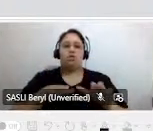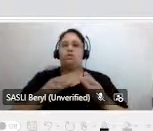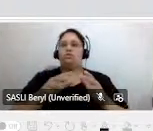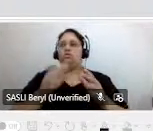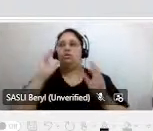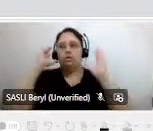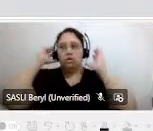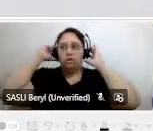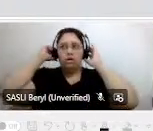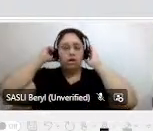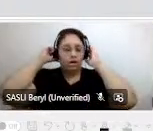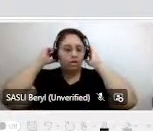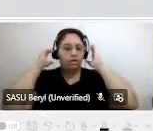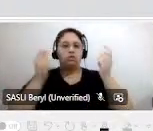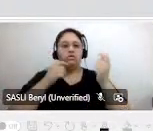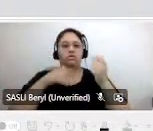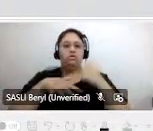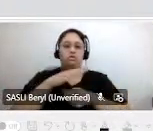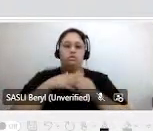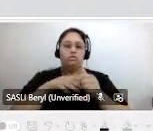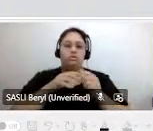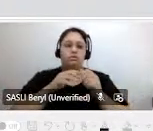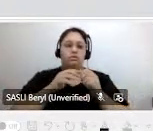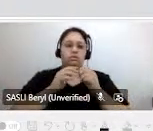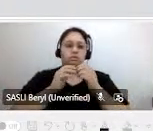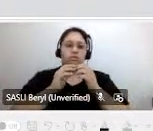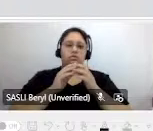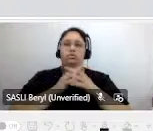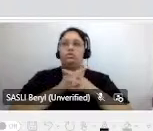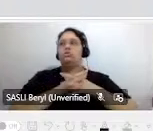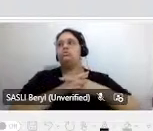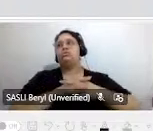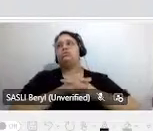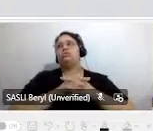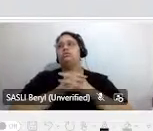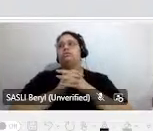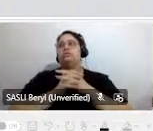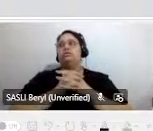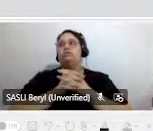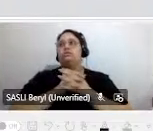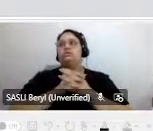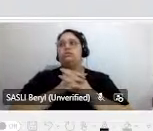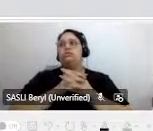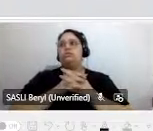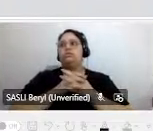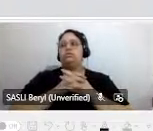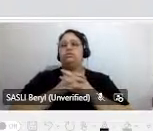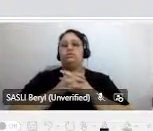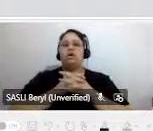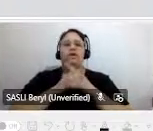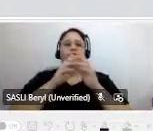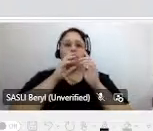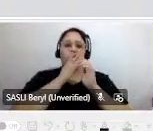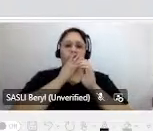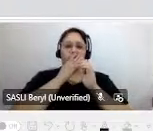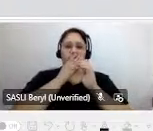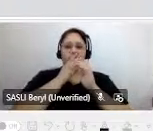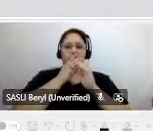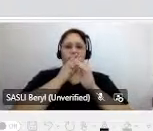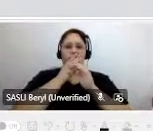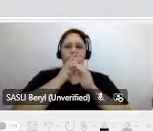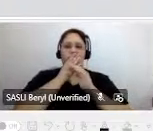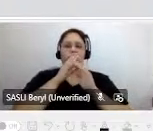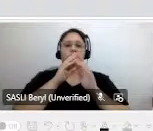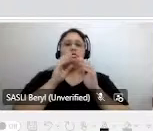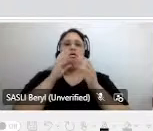areas. The committee recommends that the Department of Police Oversight and Community Safety includes a list of the top 10 murder hotspots